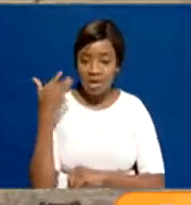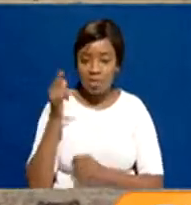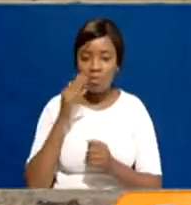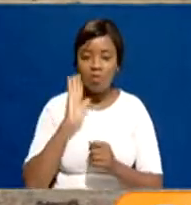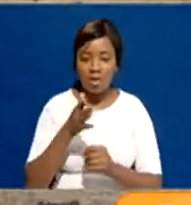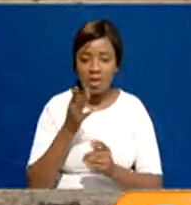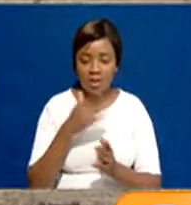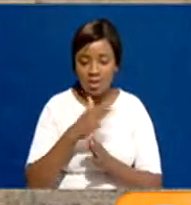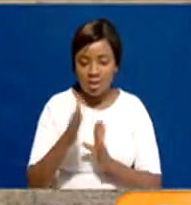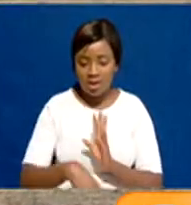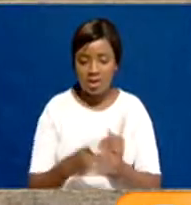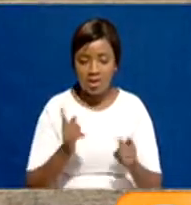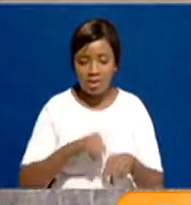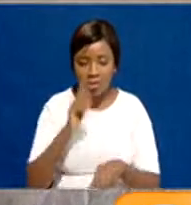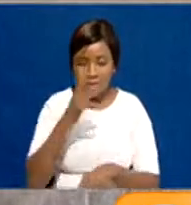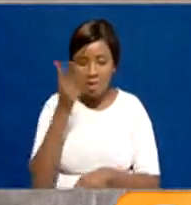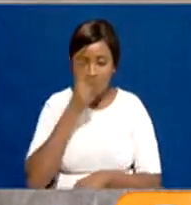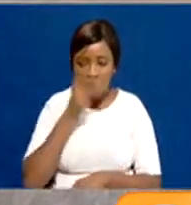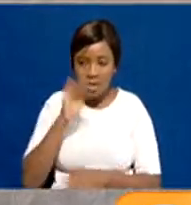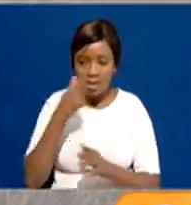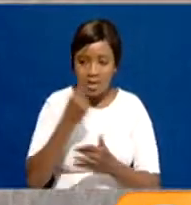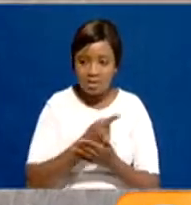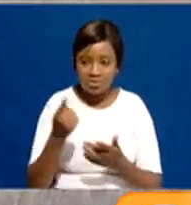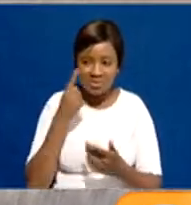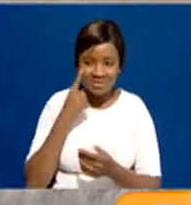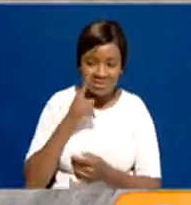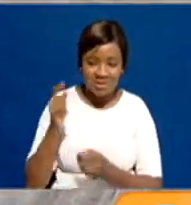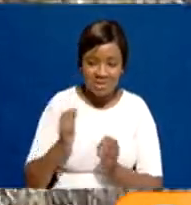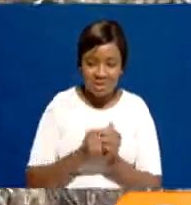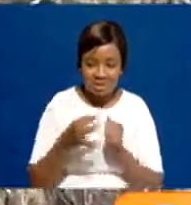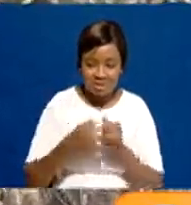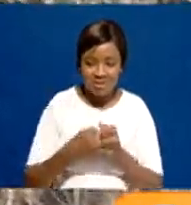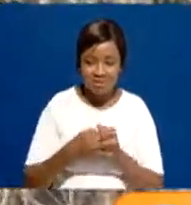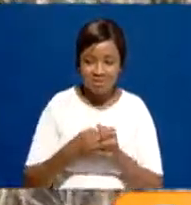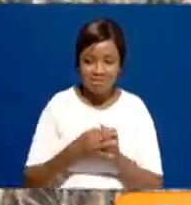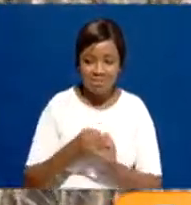on Wednesday next week has seen 19 rhinos ear-notched.